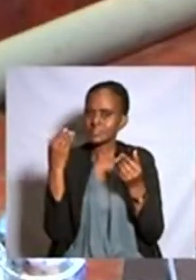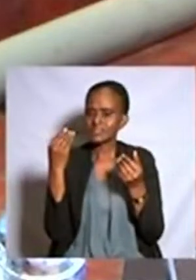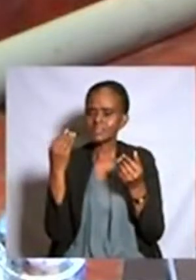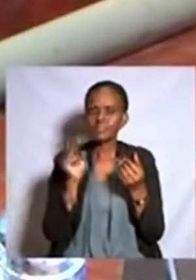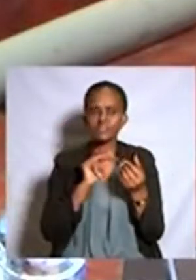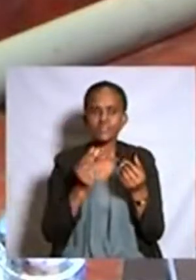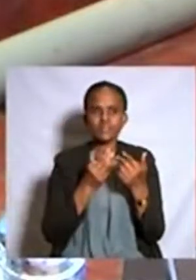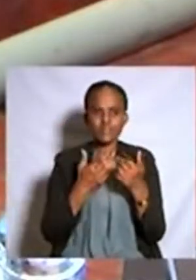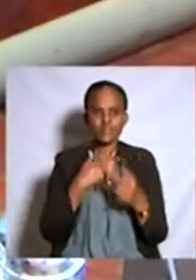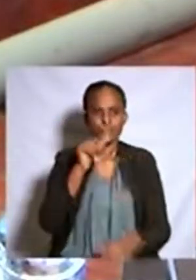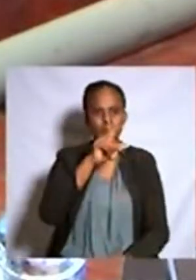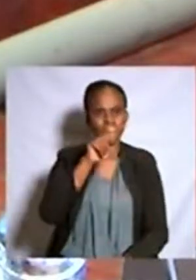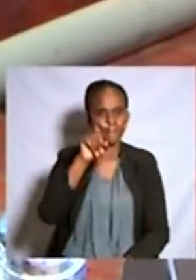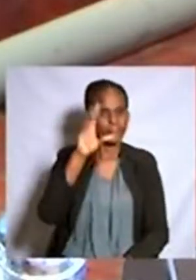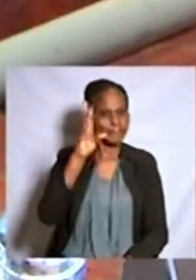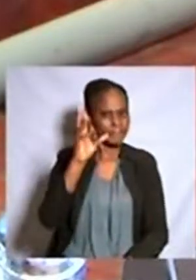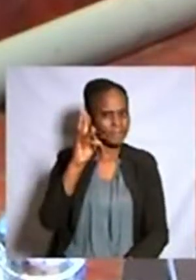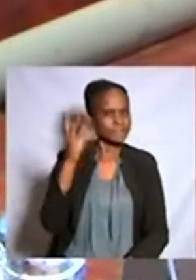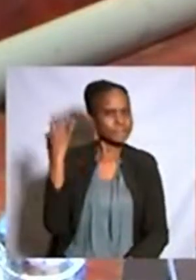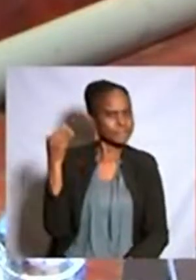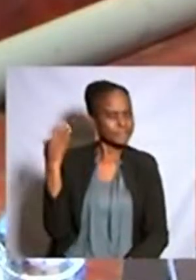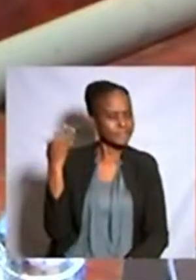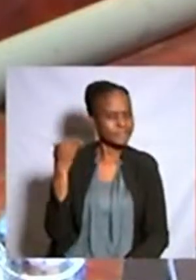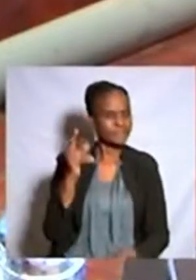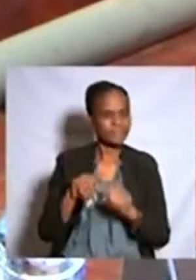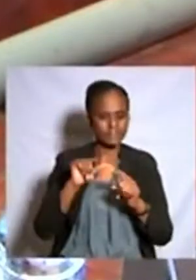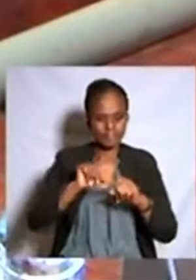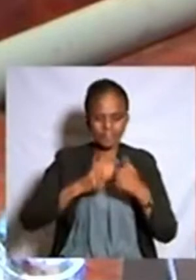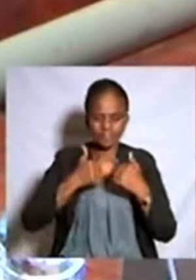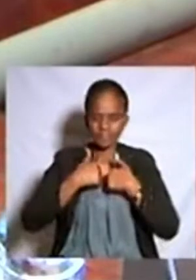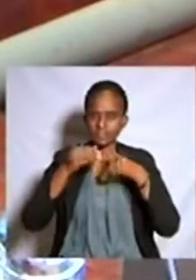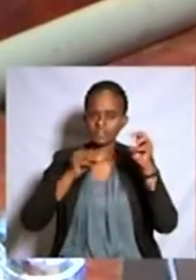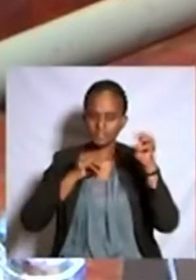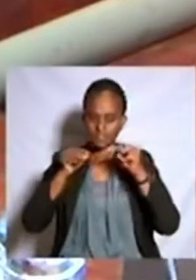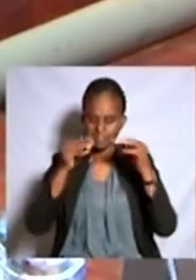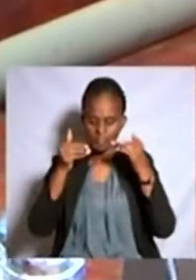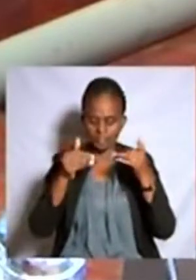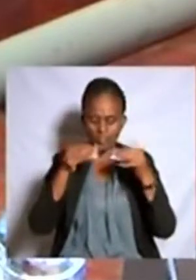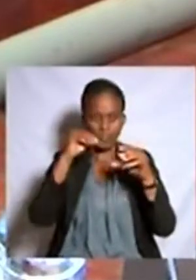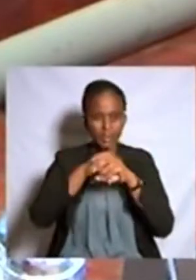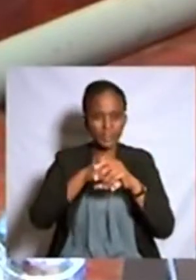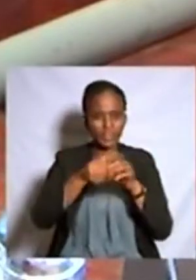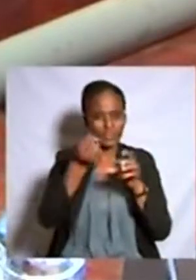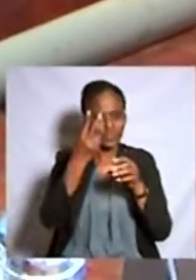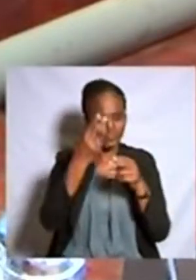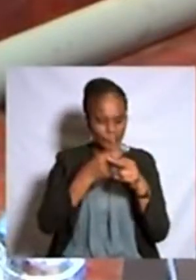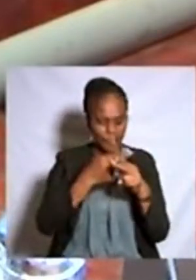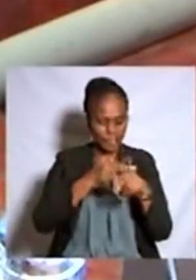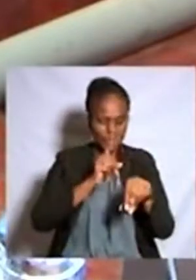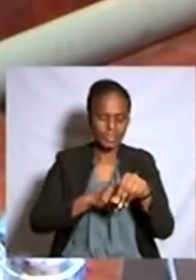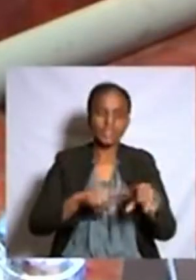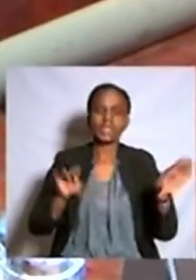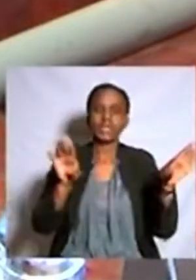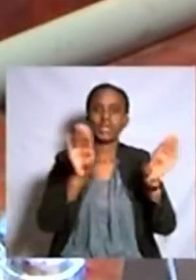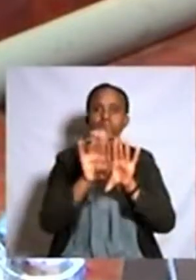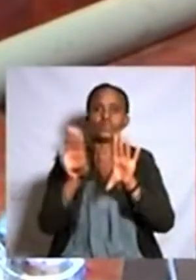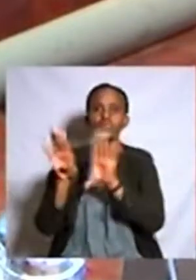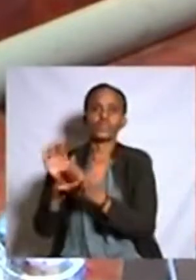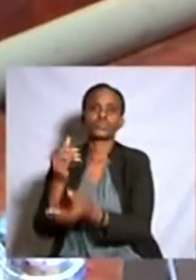we had 116 outstanding. We've managed to, within the 12 months period, to close out